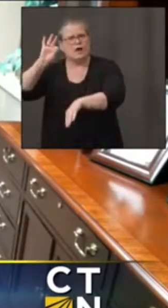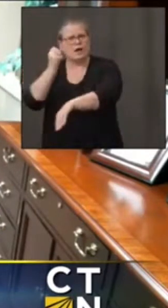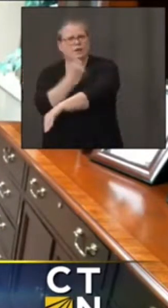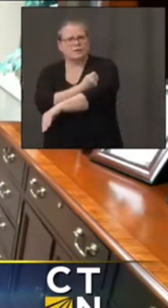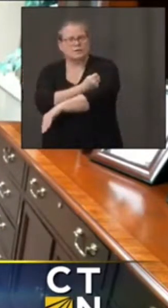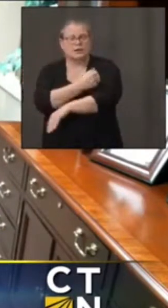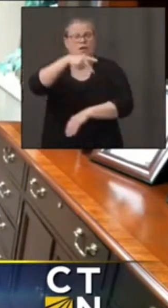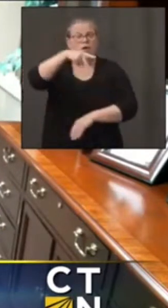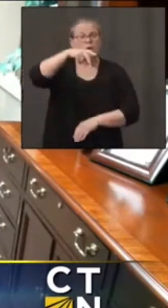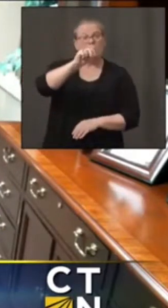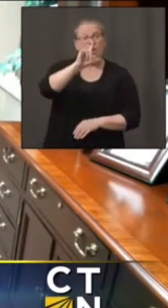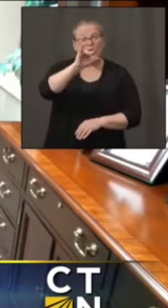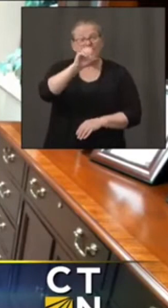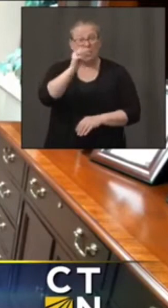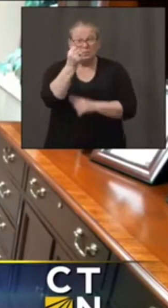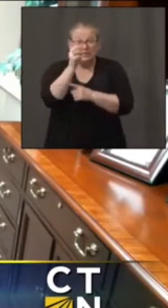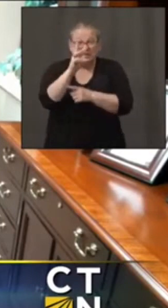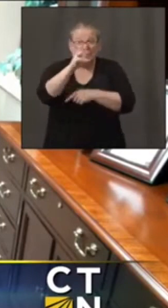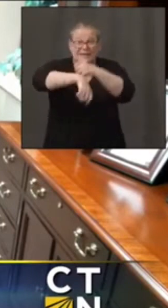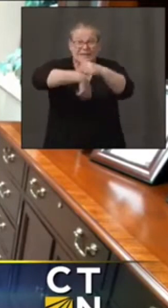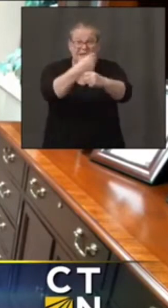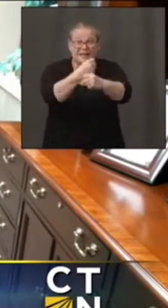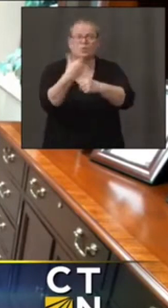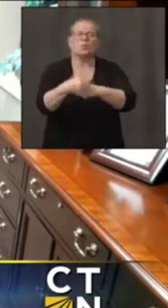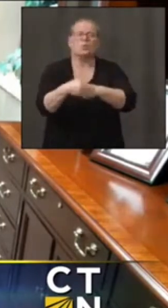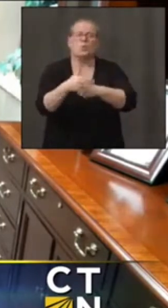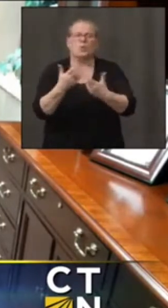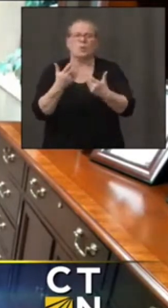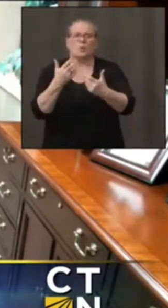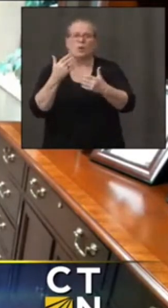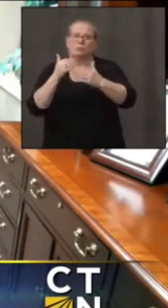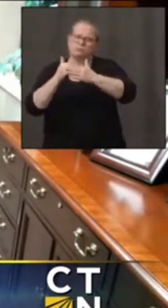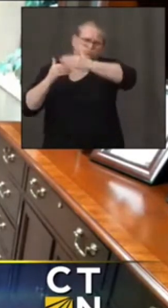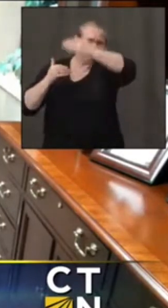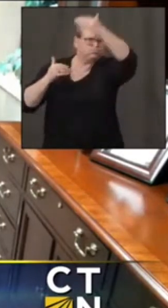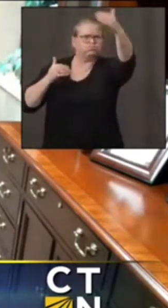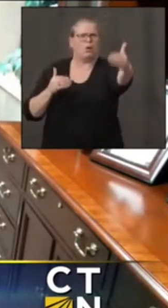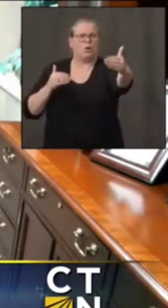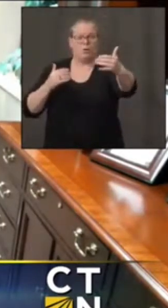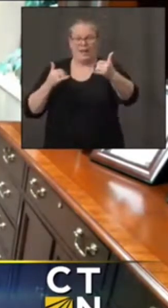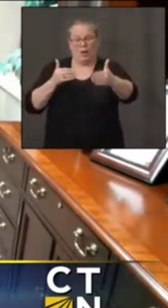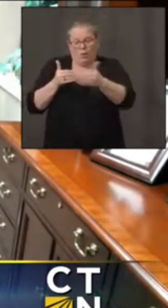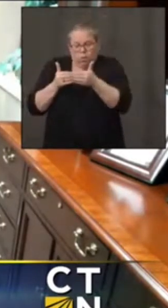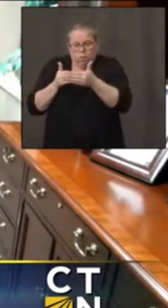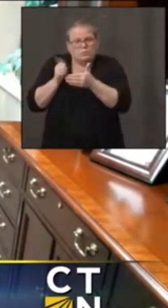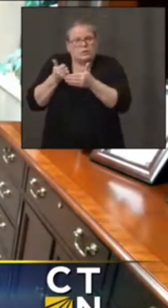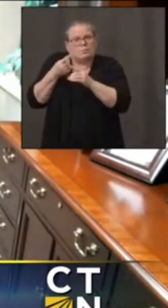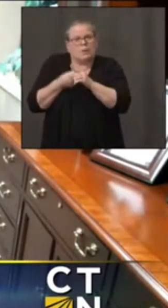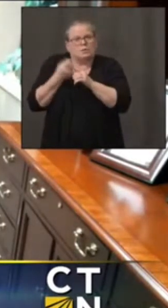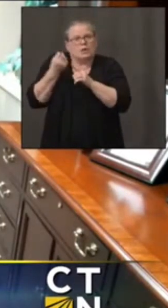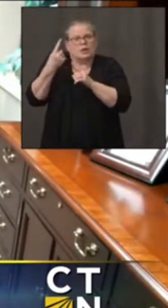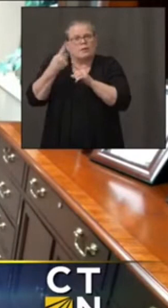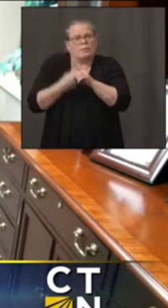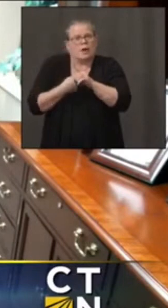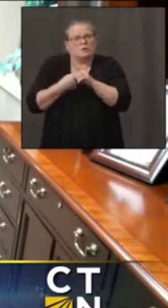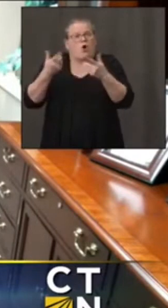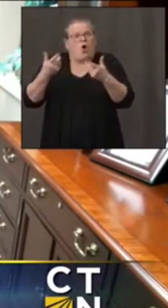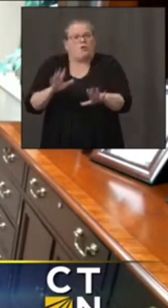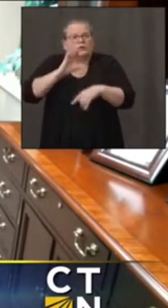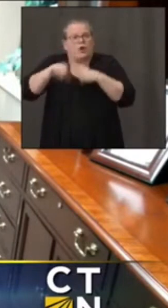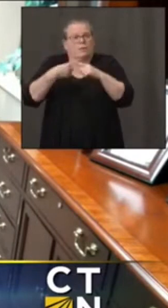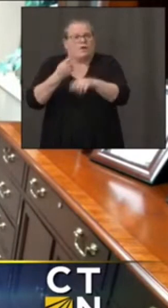are within 10 or 11 months talking about a vaccine. So I think it's terrific that we are